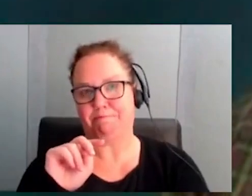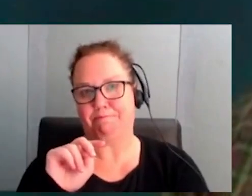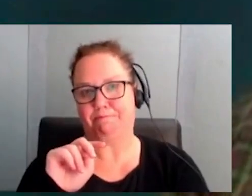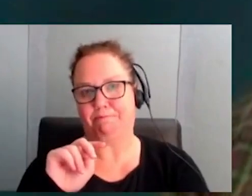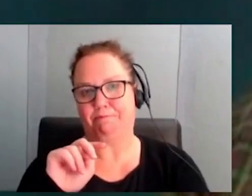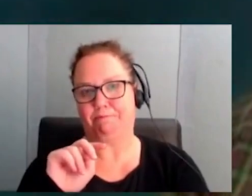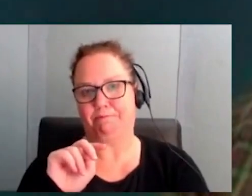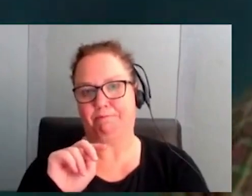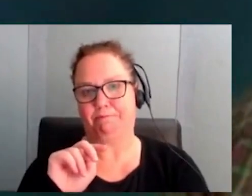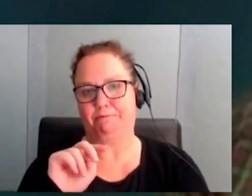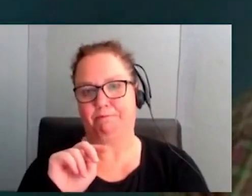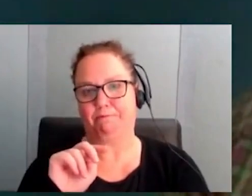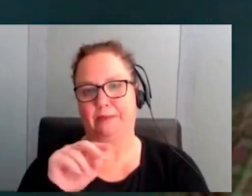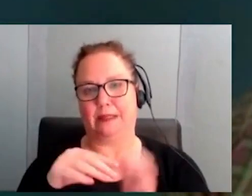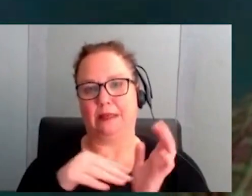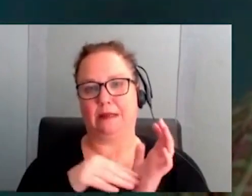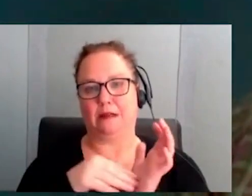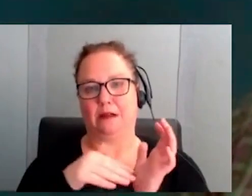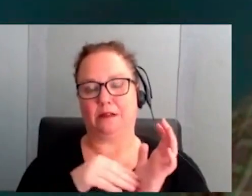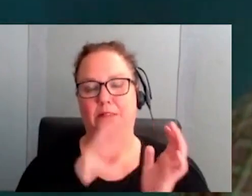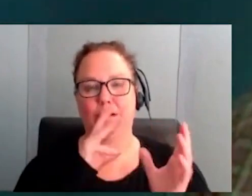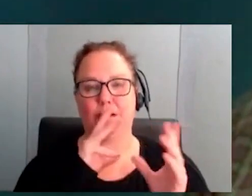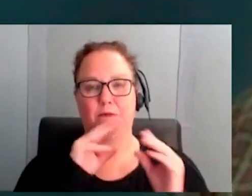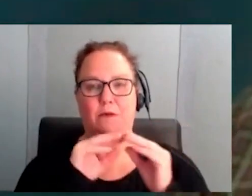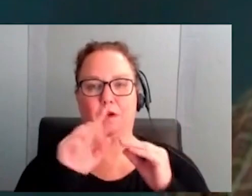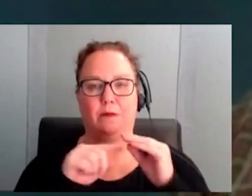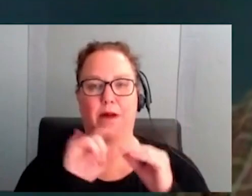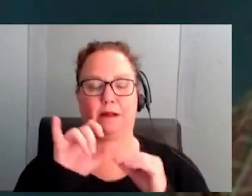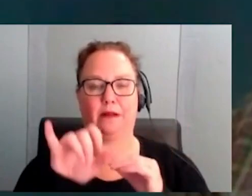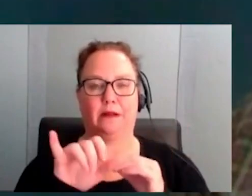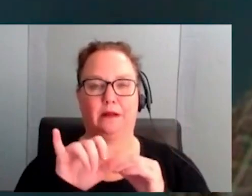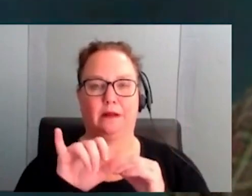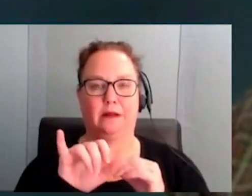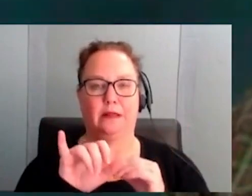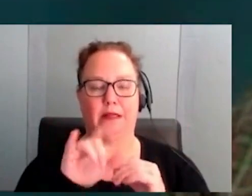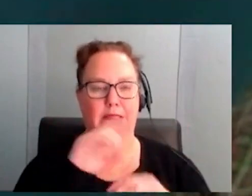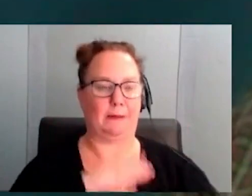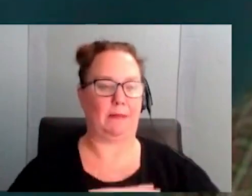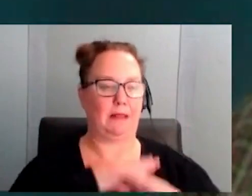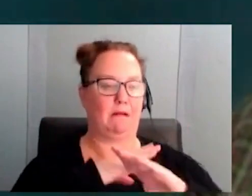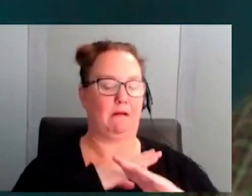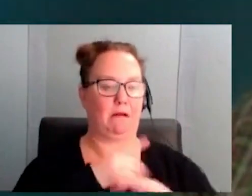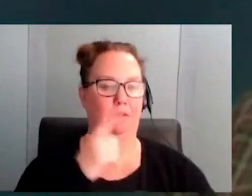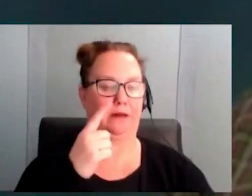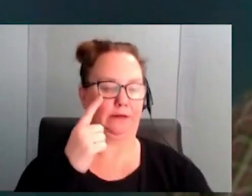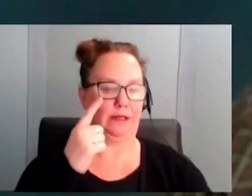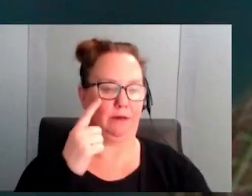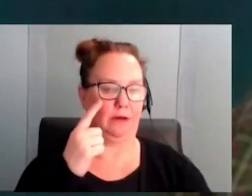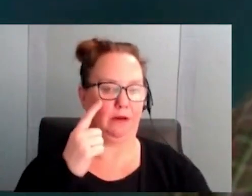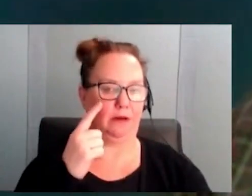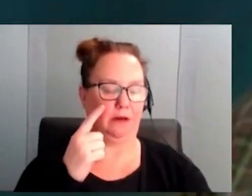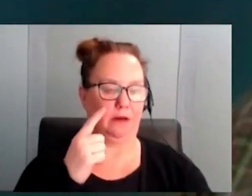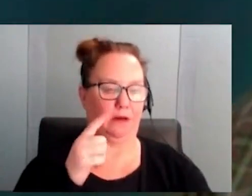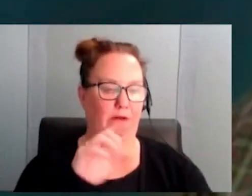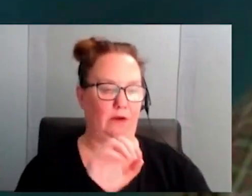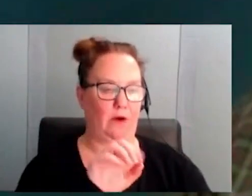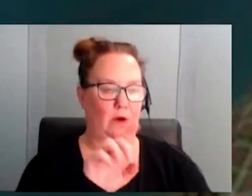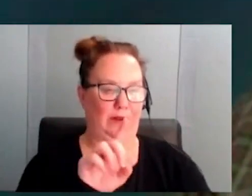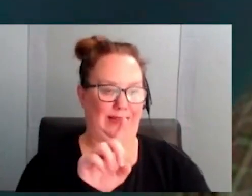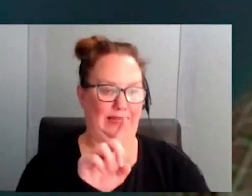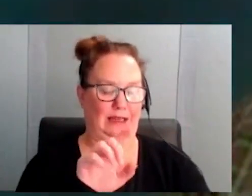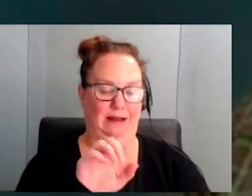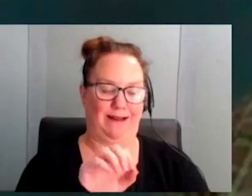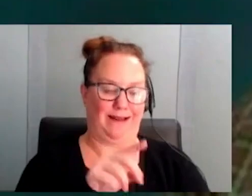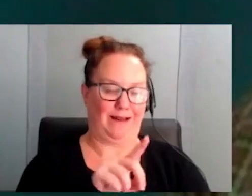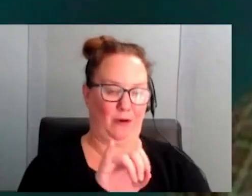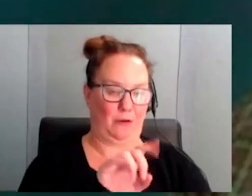and the doctors can speak more to this, but it's a blocker that if someone is currently overdosing on opioids,